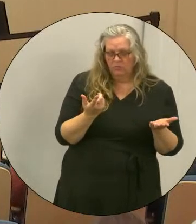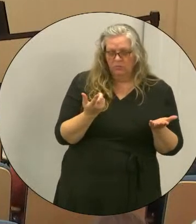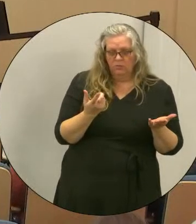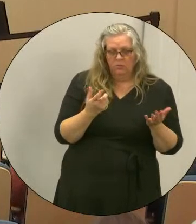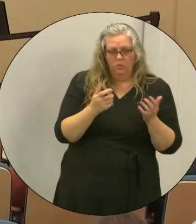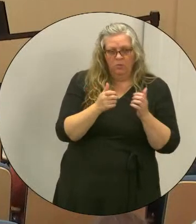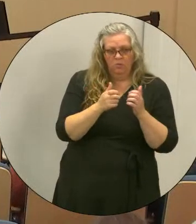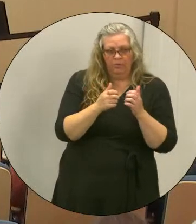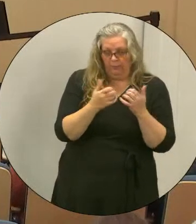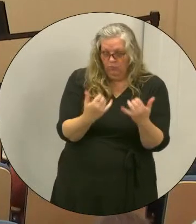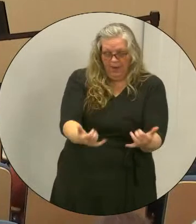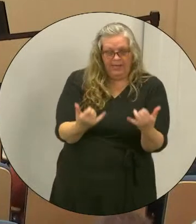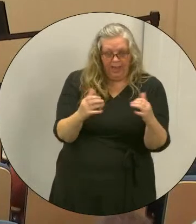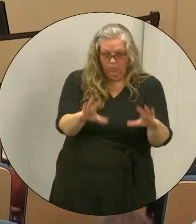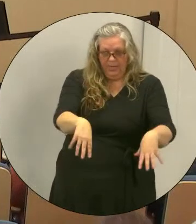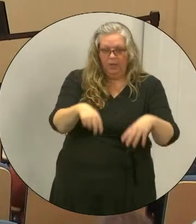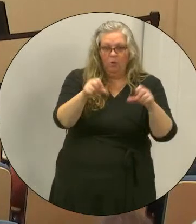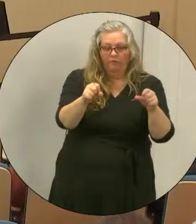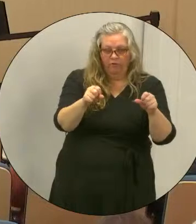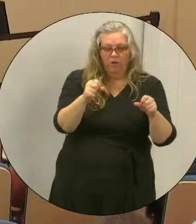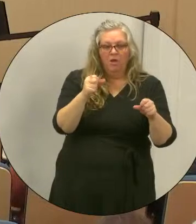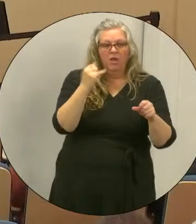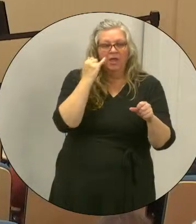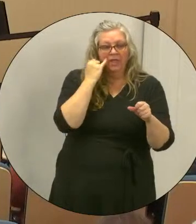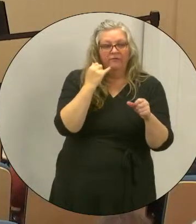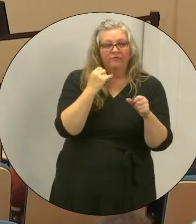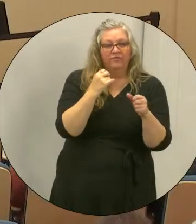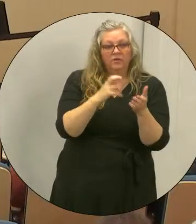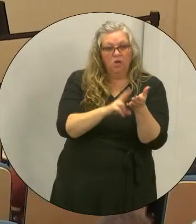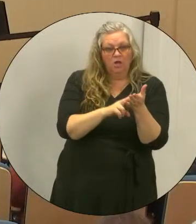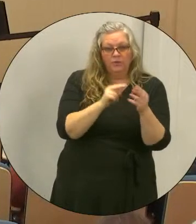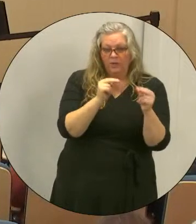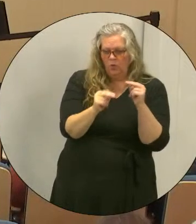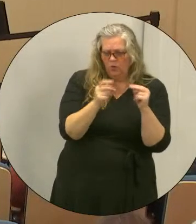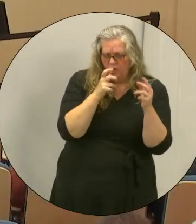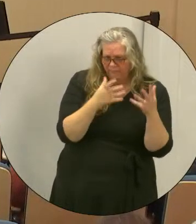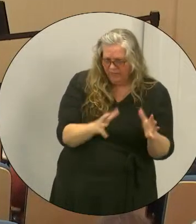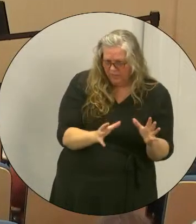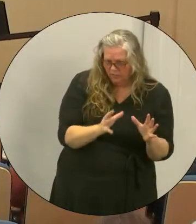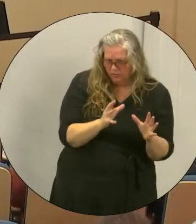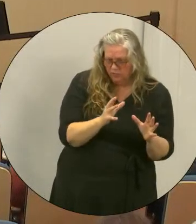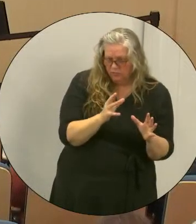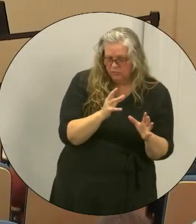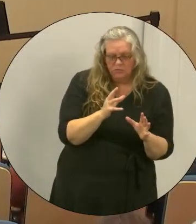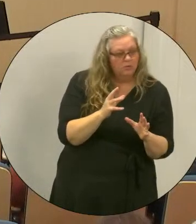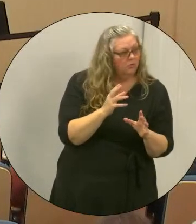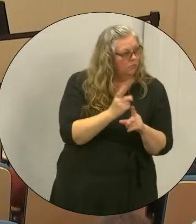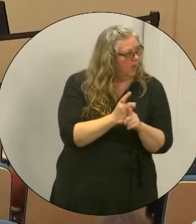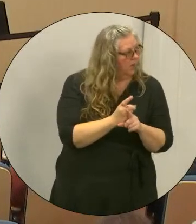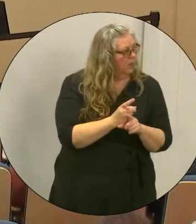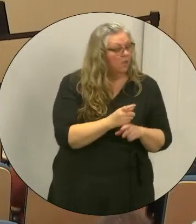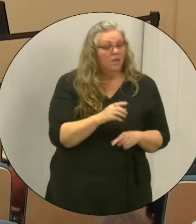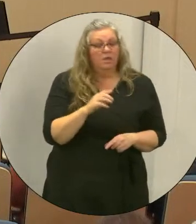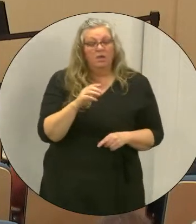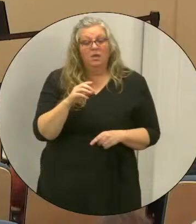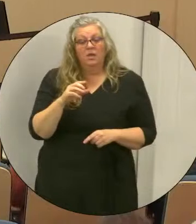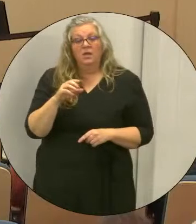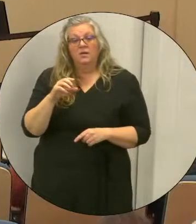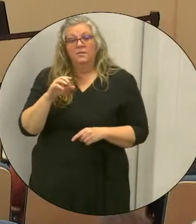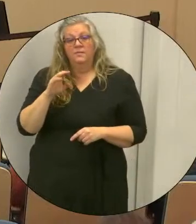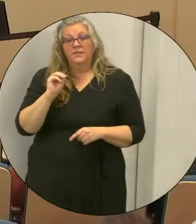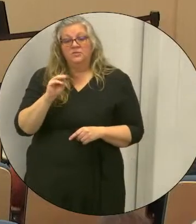counsel immediately take over if contract negotiations are not finished? Yes, John Okazaki, General Counsel.